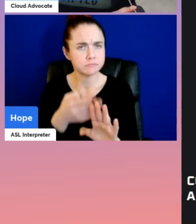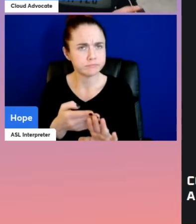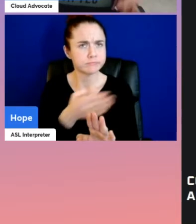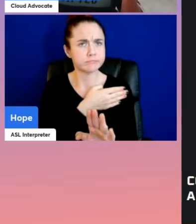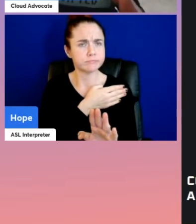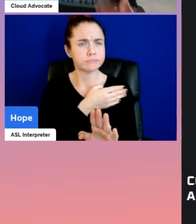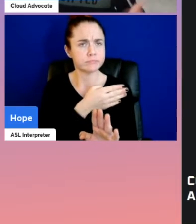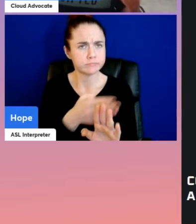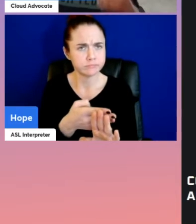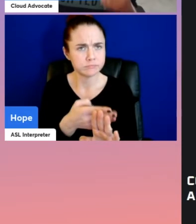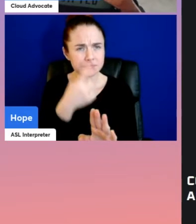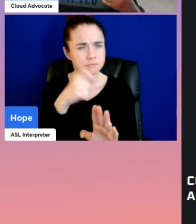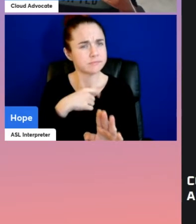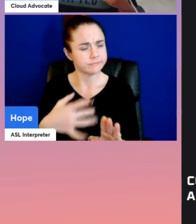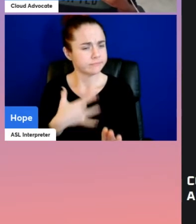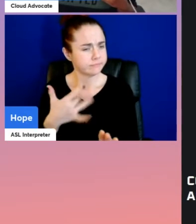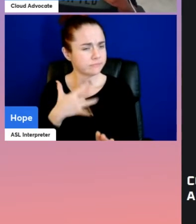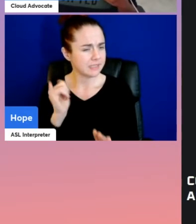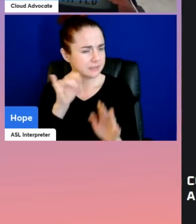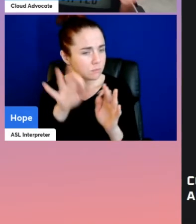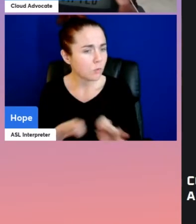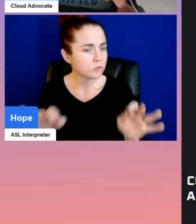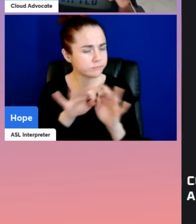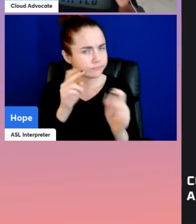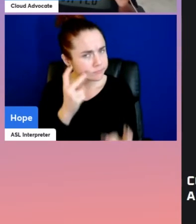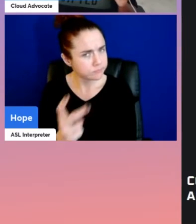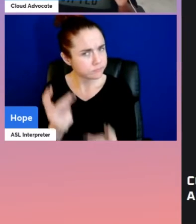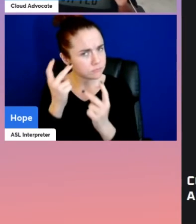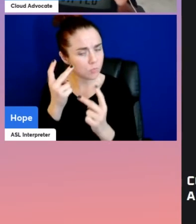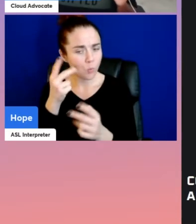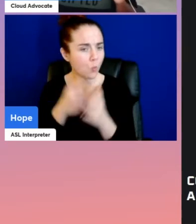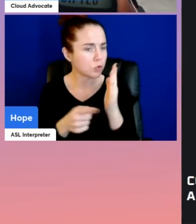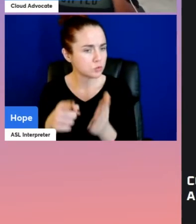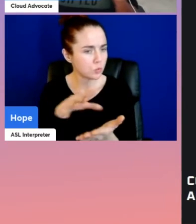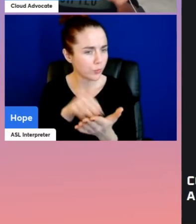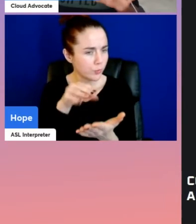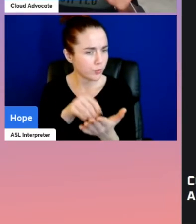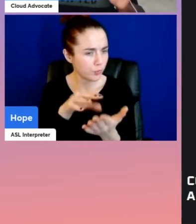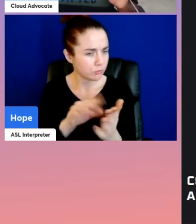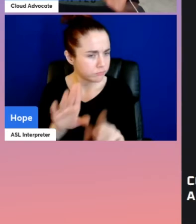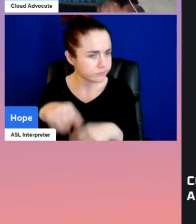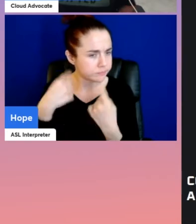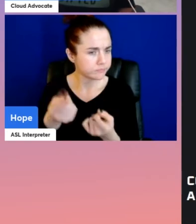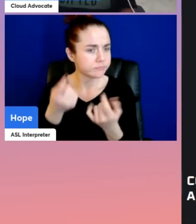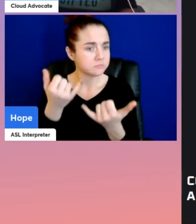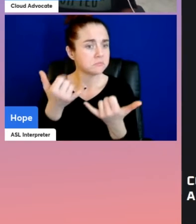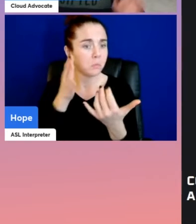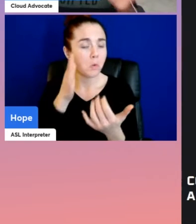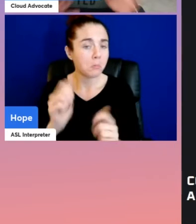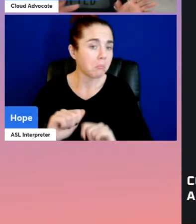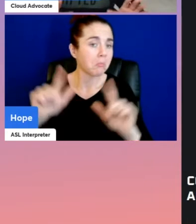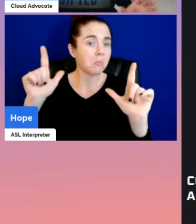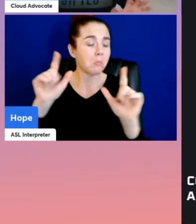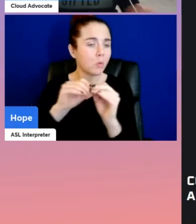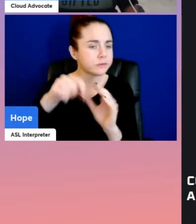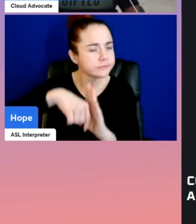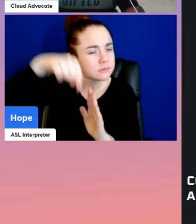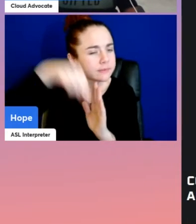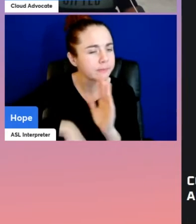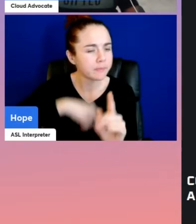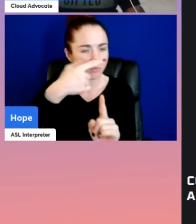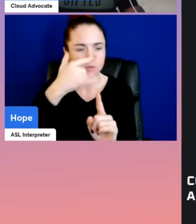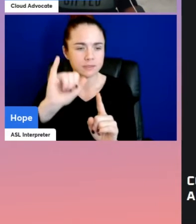important to reflect on what you've learned. So let's go ahead and take a little deeper look at it. I'm going to give you all a